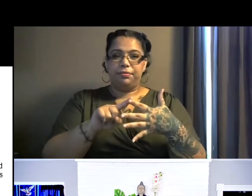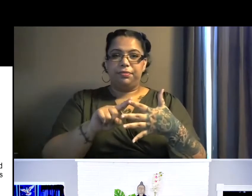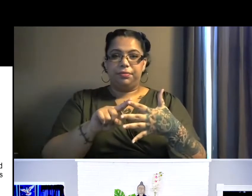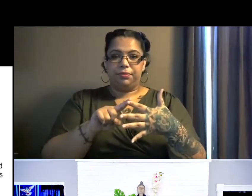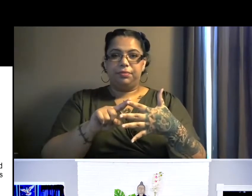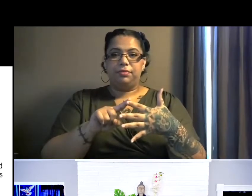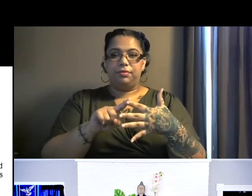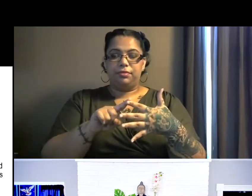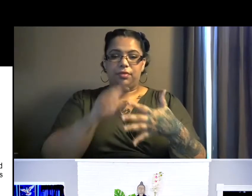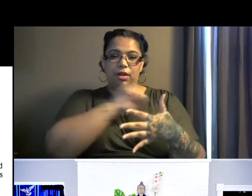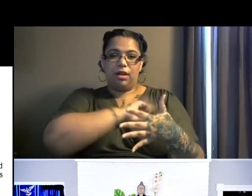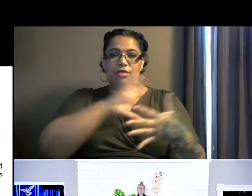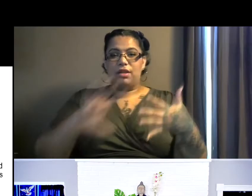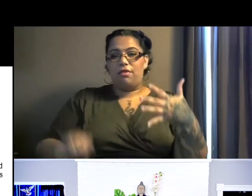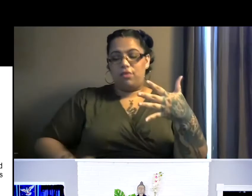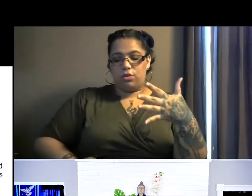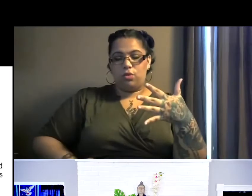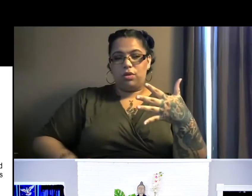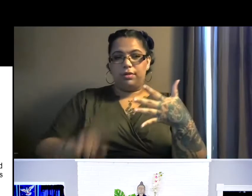El Salvador,